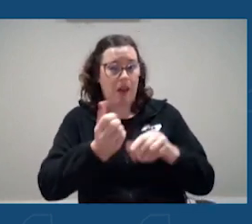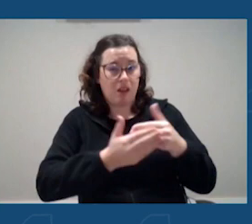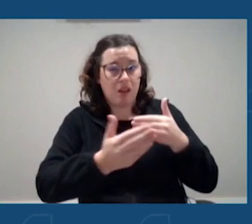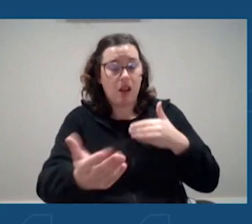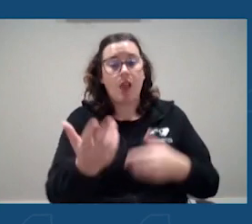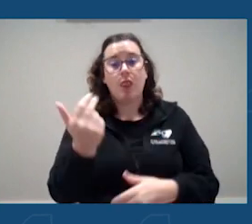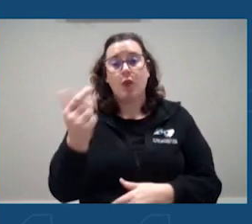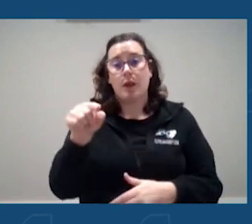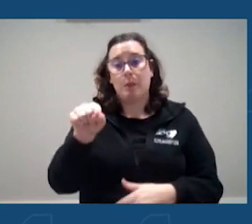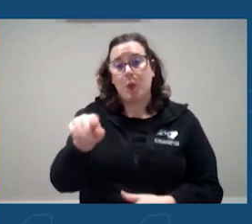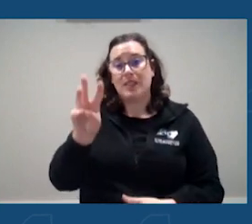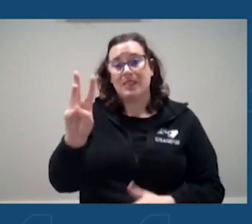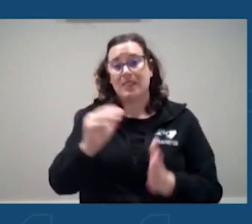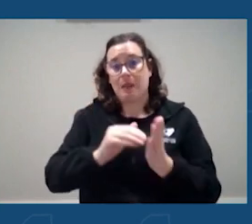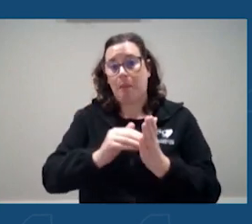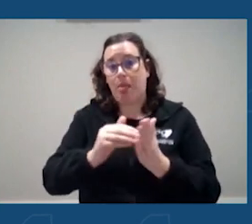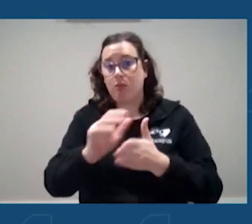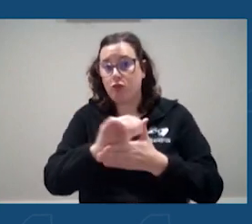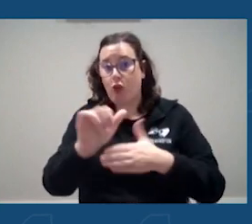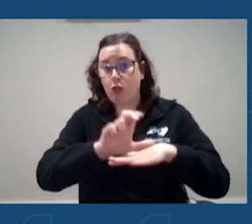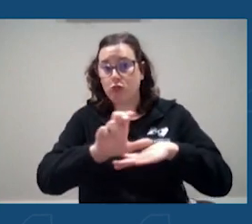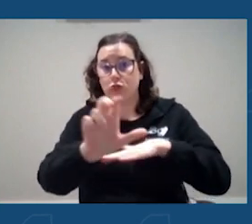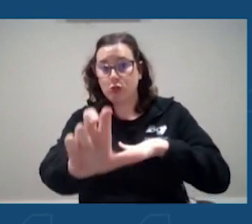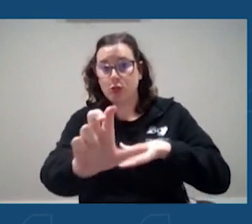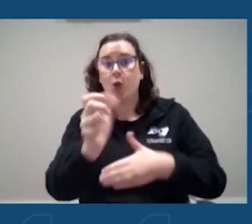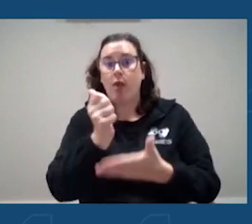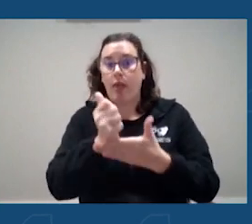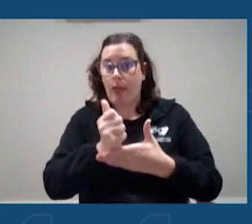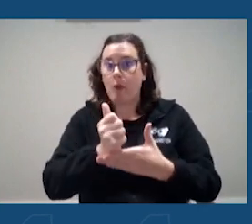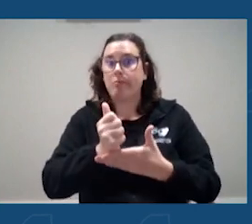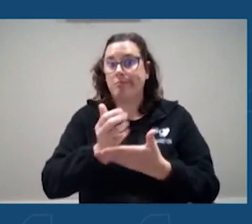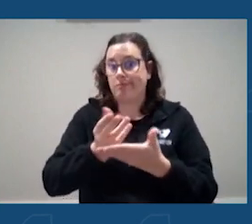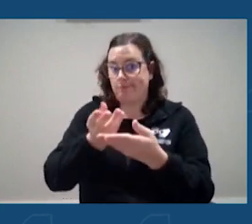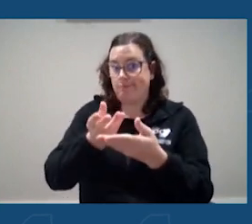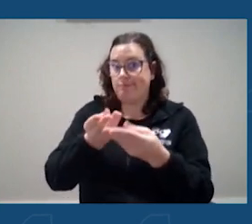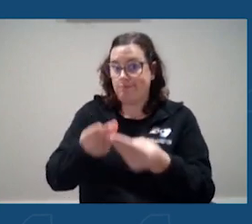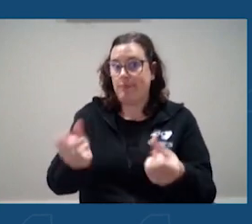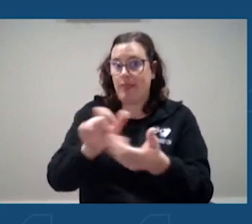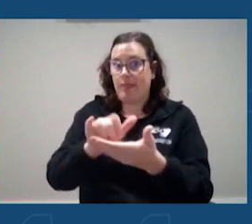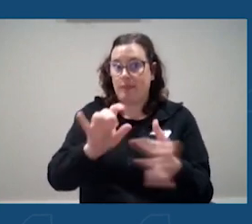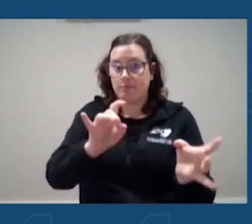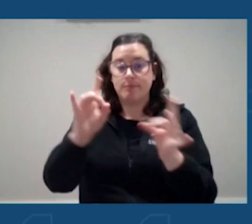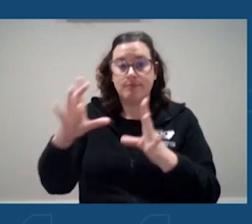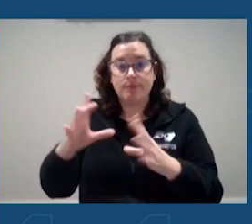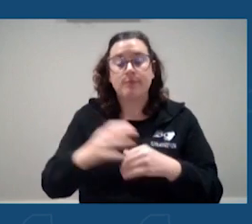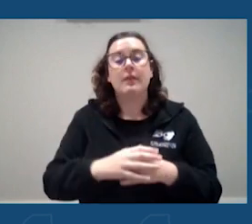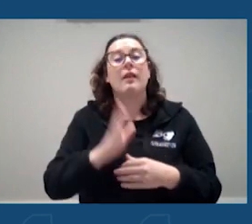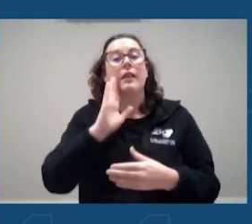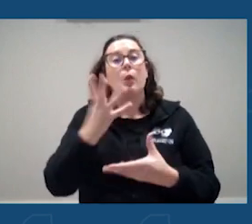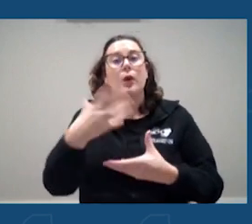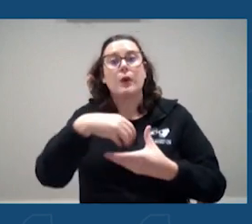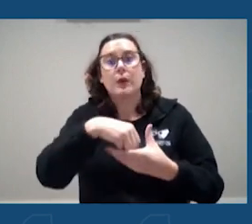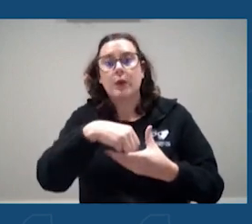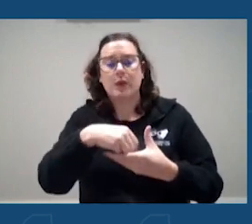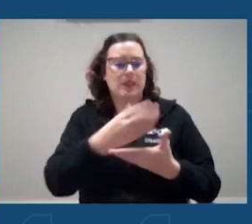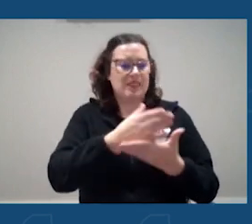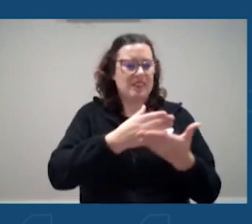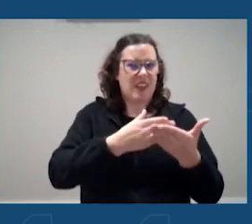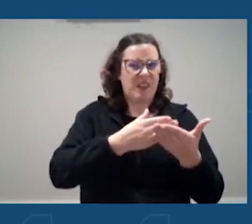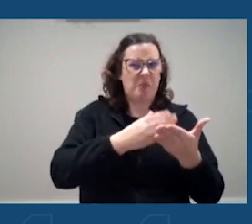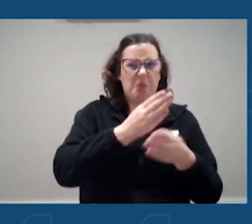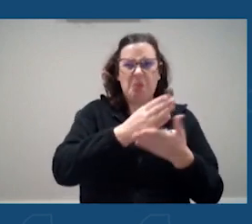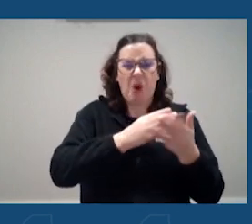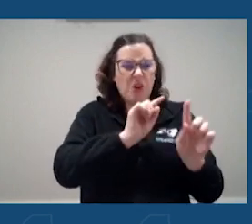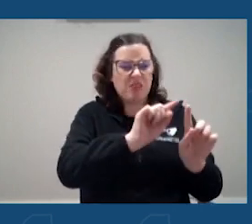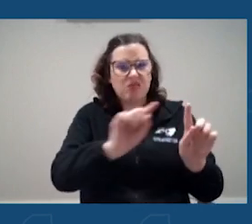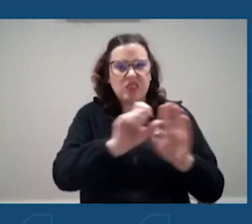to fight that response as well. That'll include funding for parts of our state that are seeing a rise. We have data, we track the